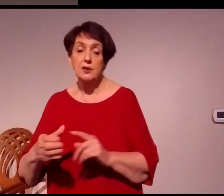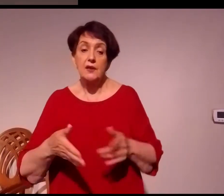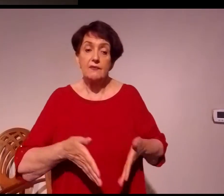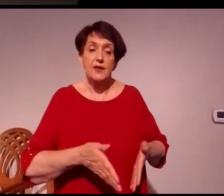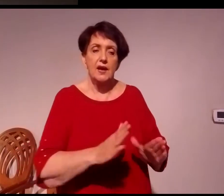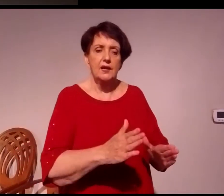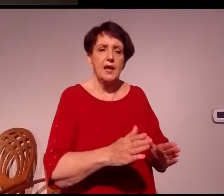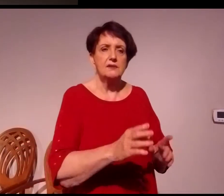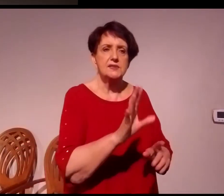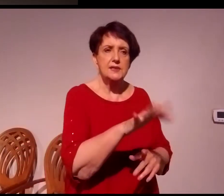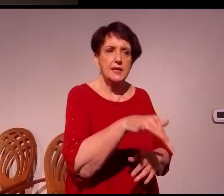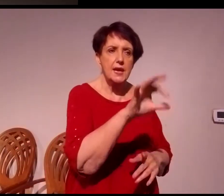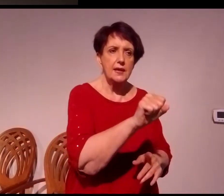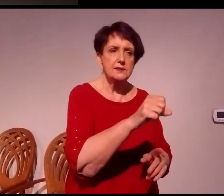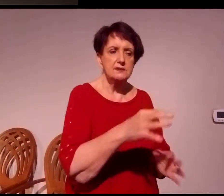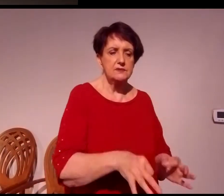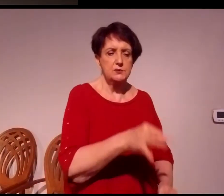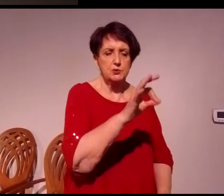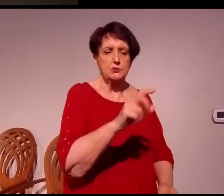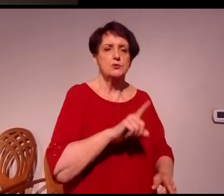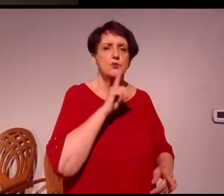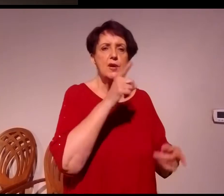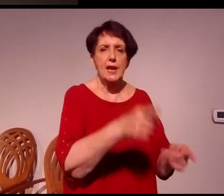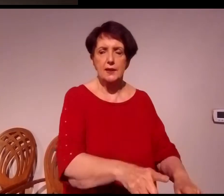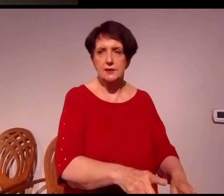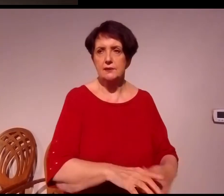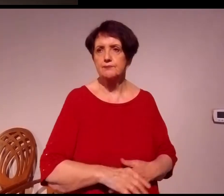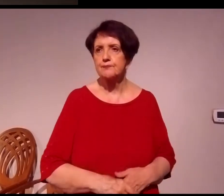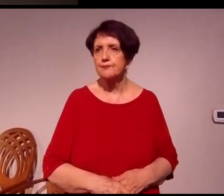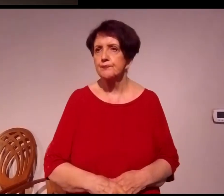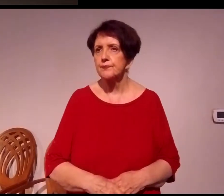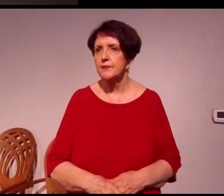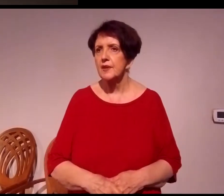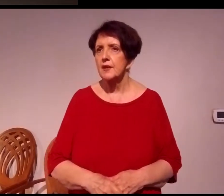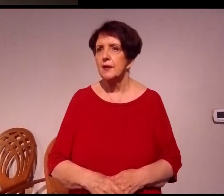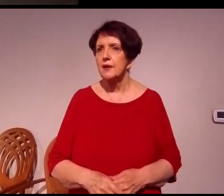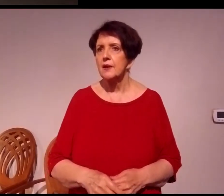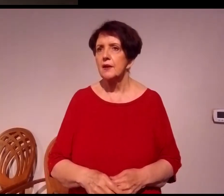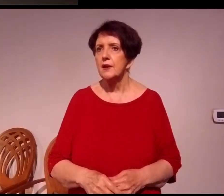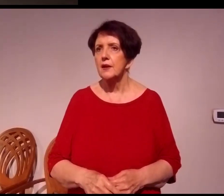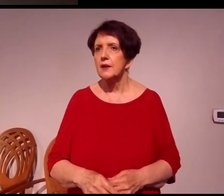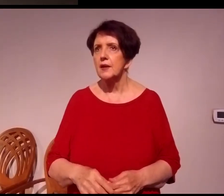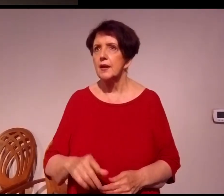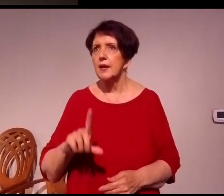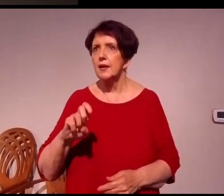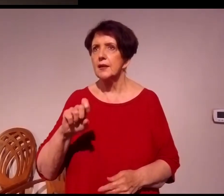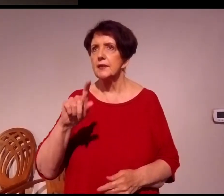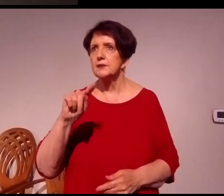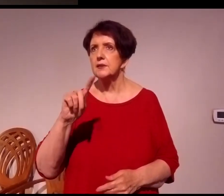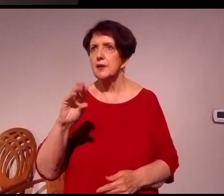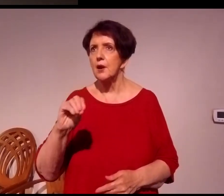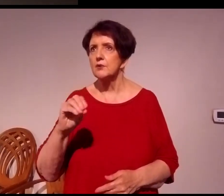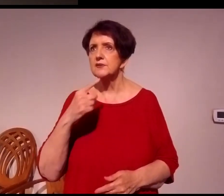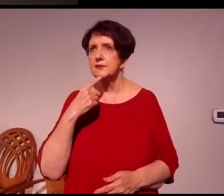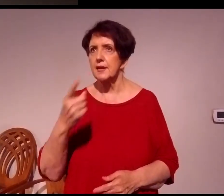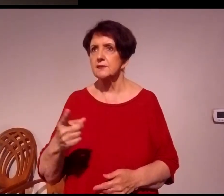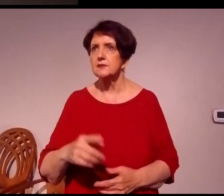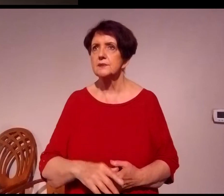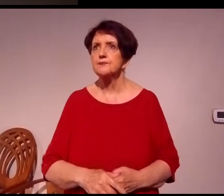of our spiritual reality. And so Jared Leto, he says this. He